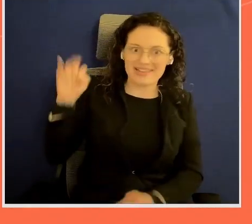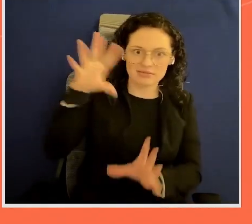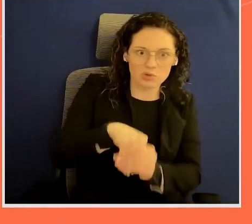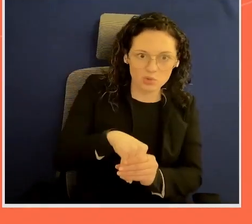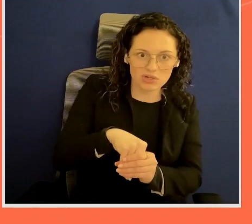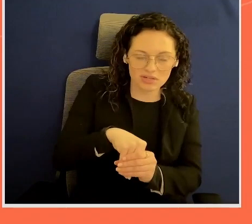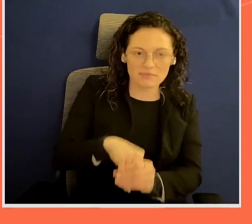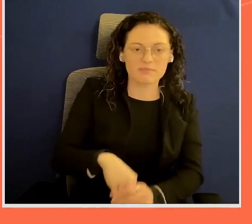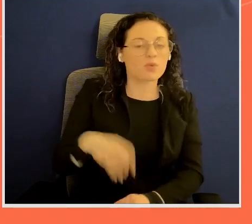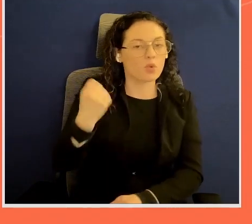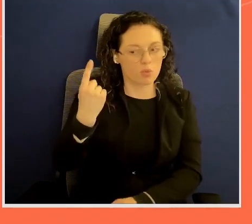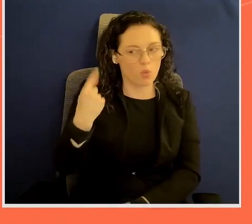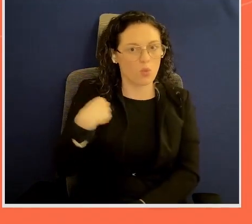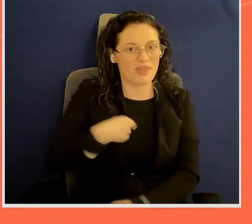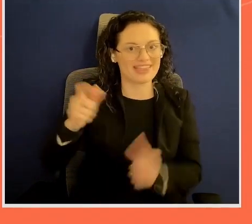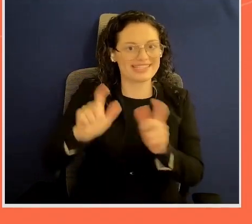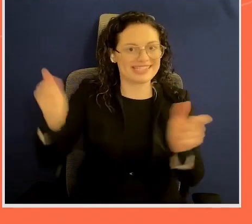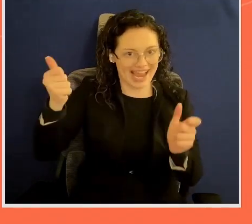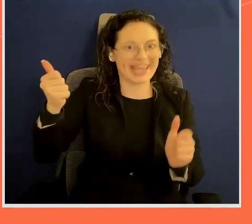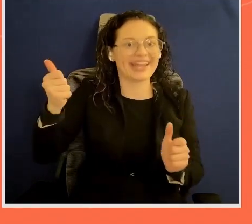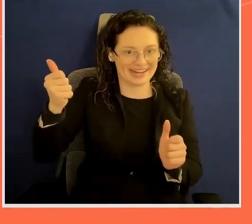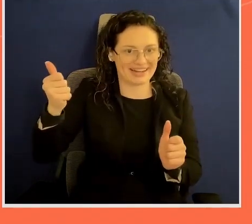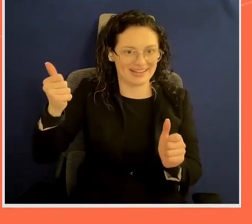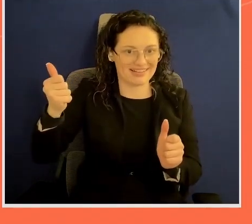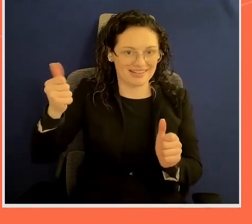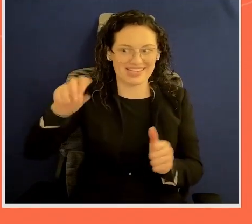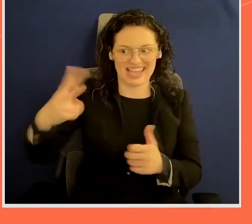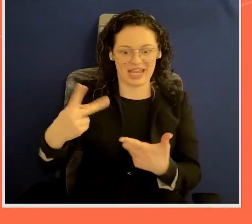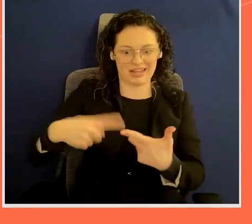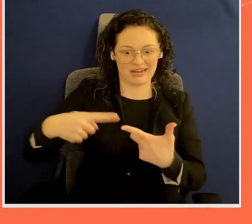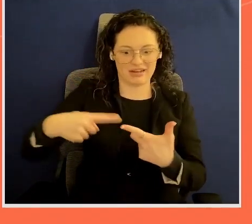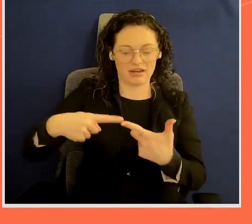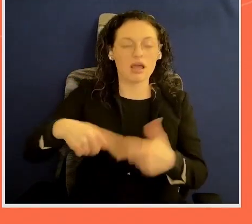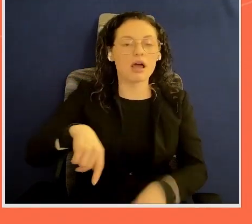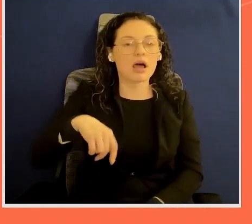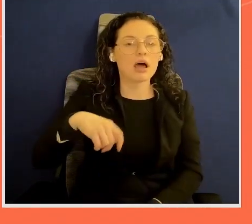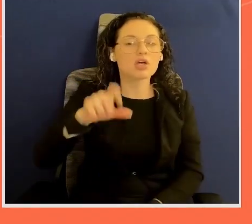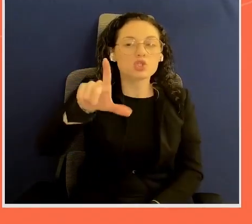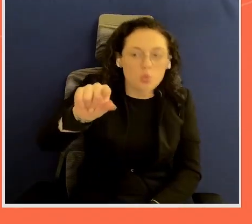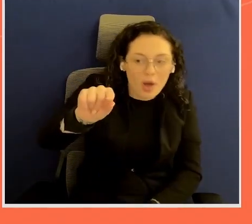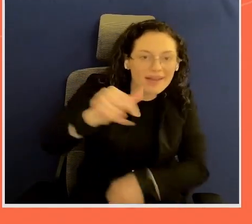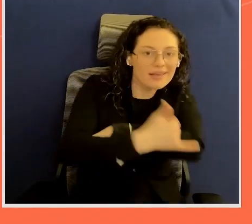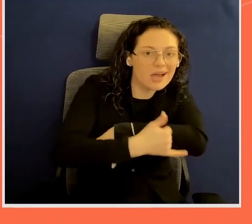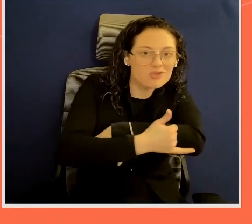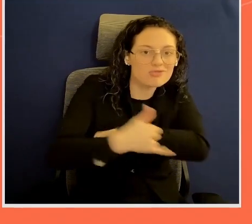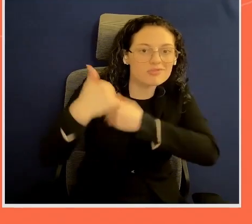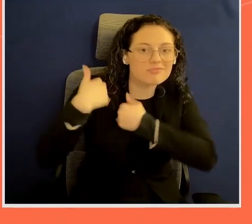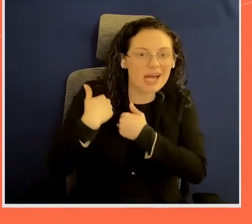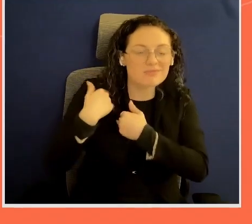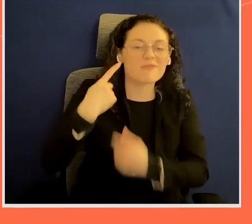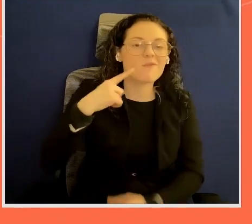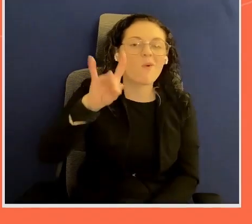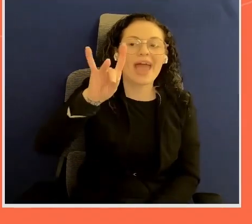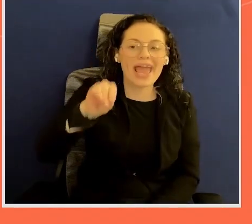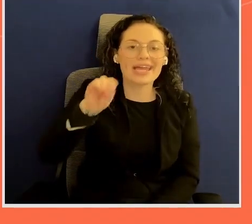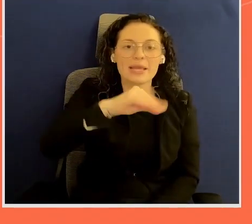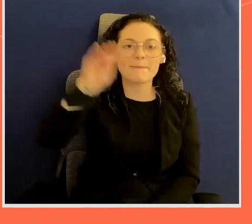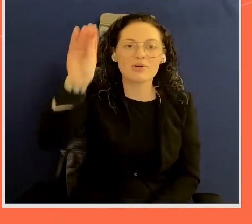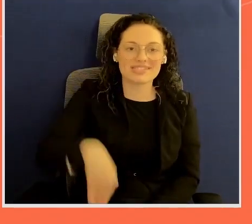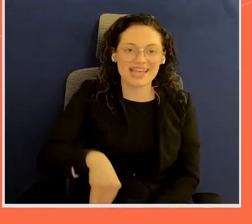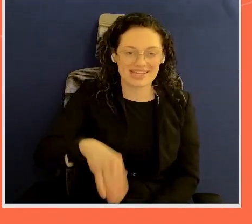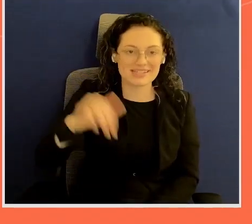snake. Let's build a fire, heat rocks until they become red hot. And the next time the snake